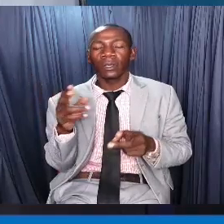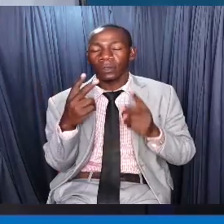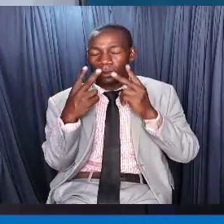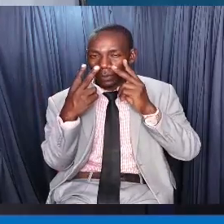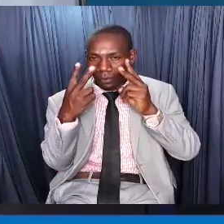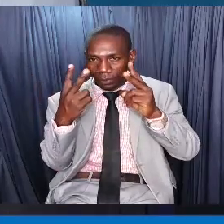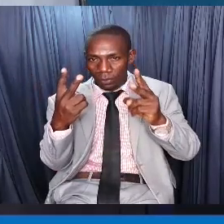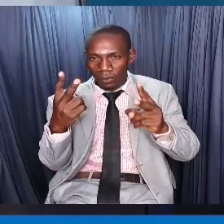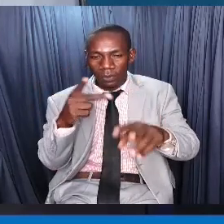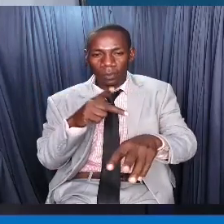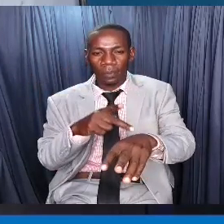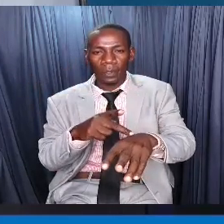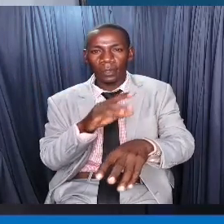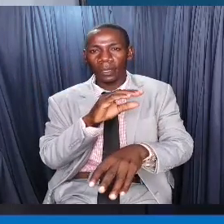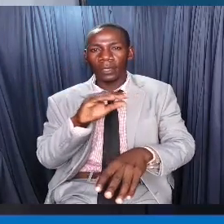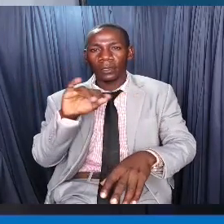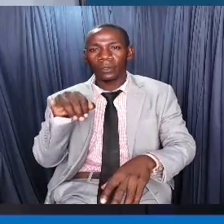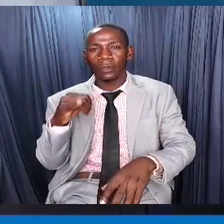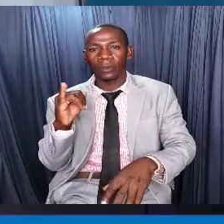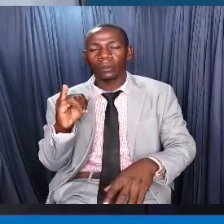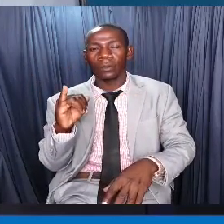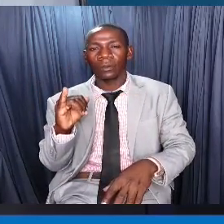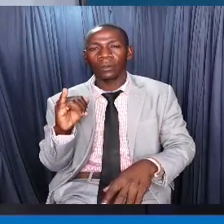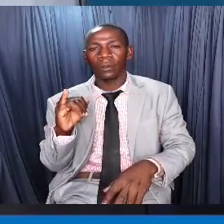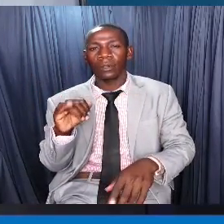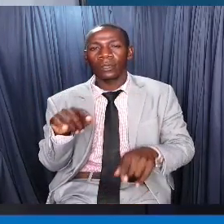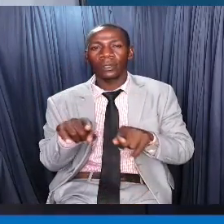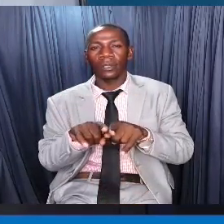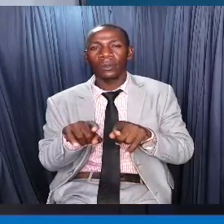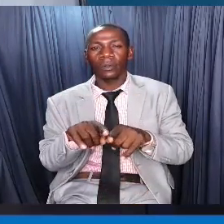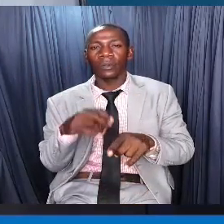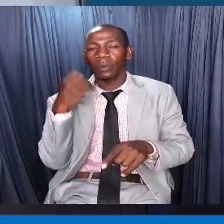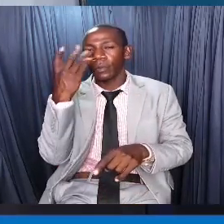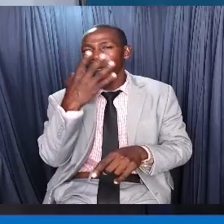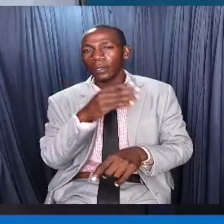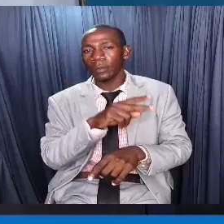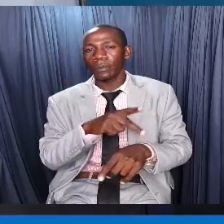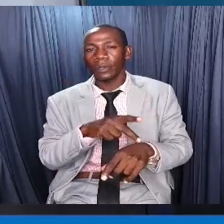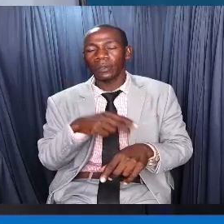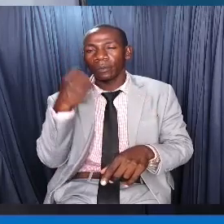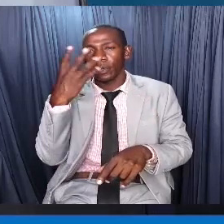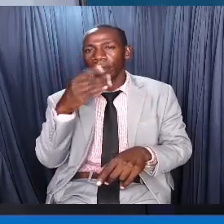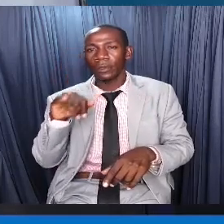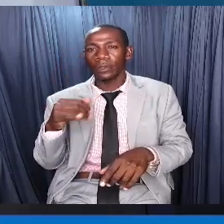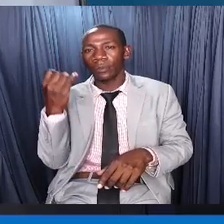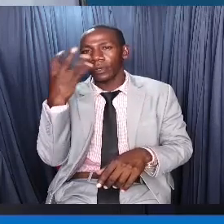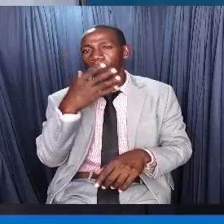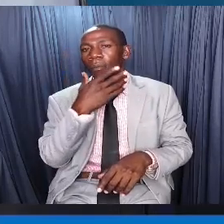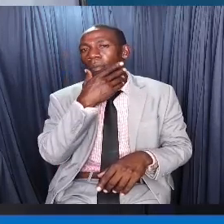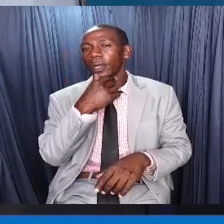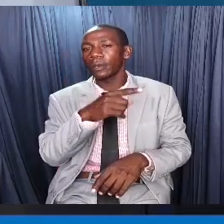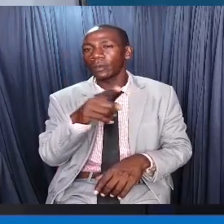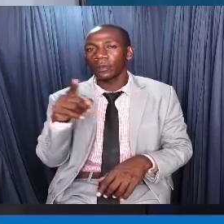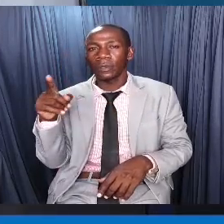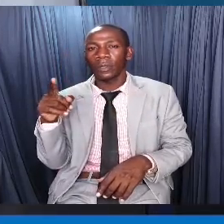akina Petro na Yohana sasa. Were honest to Peter and John. Hata akina Petro wakashangaa sana. Till Peter and John were surprised. Enye waume. You